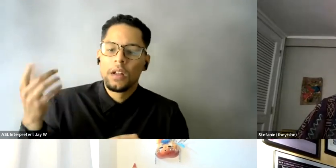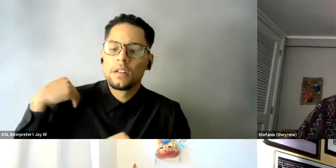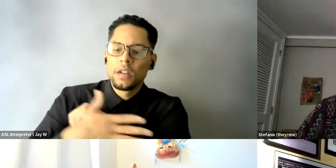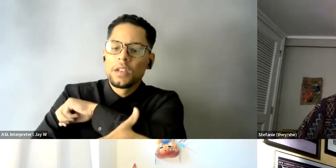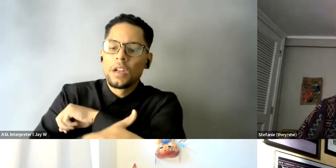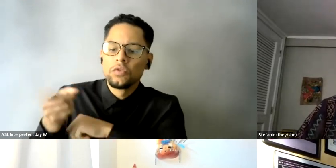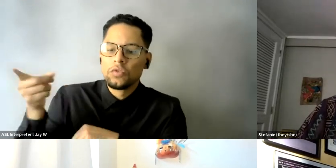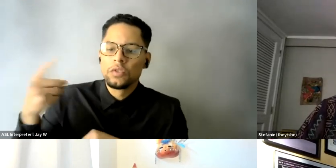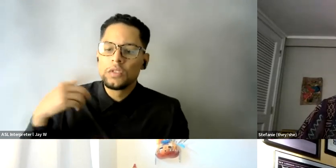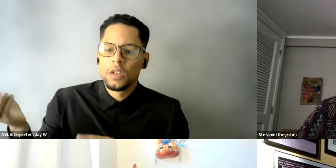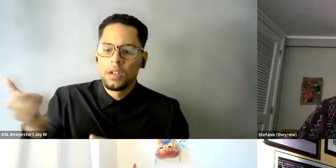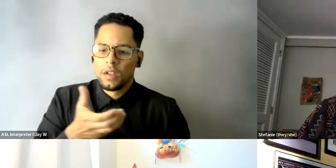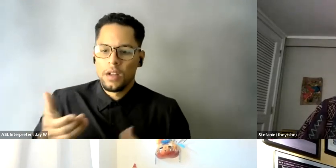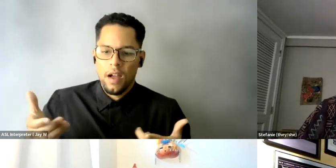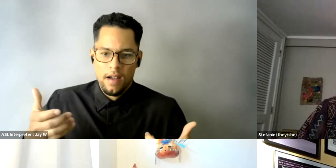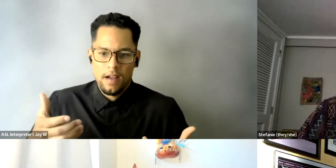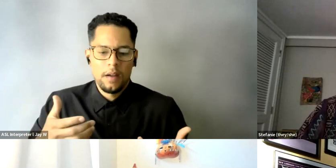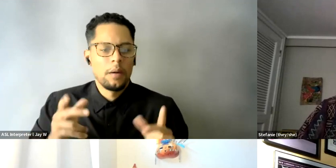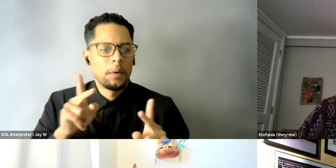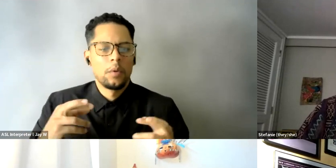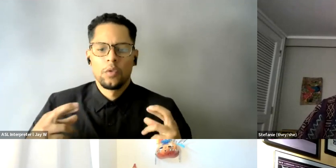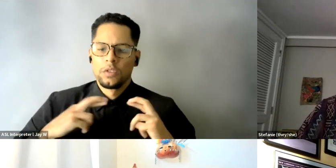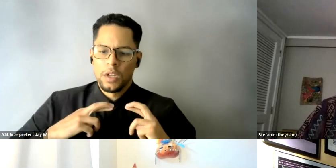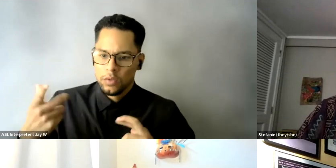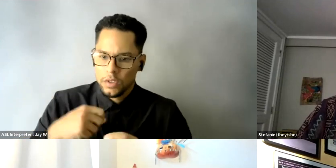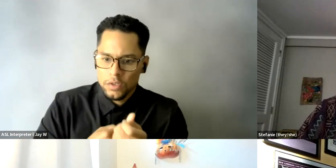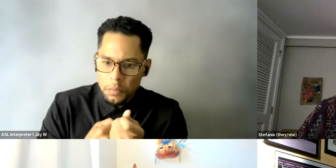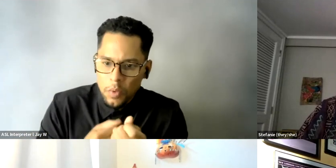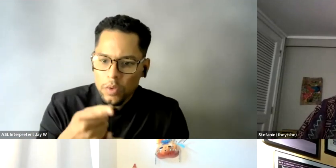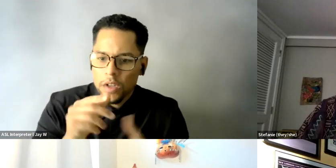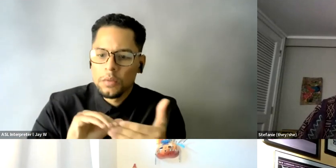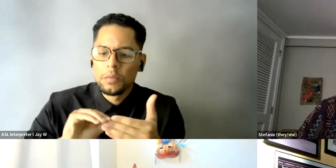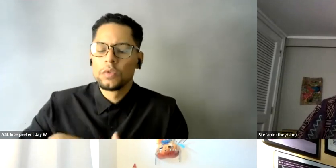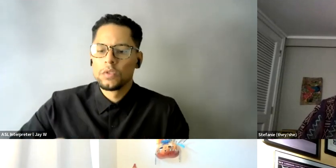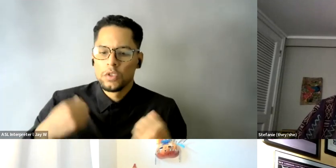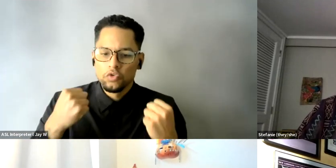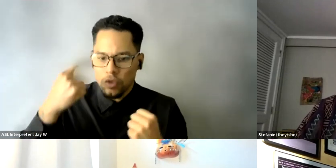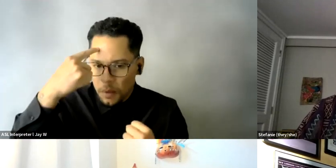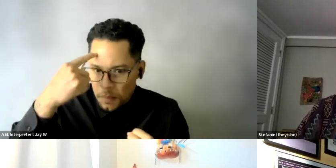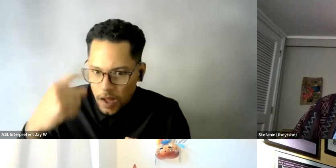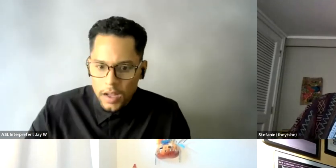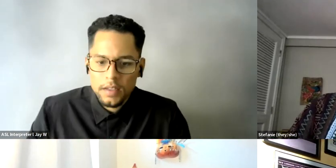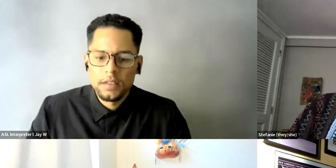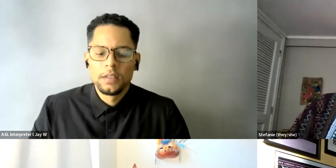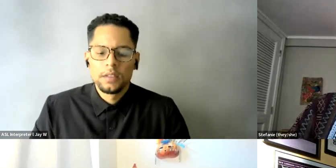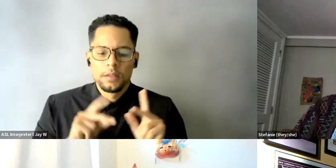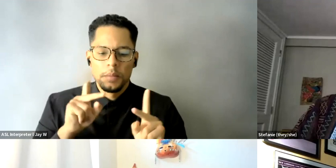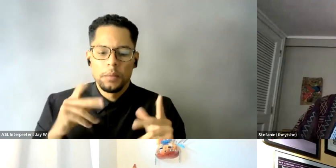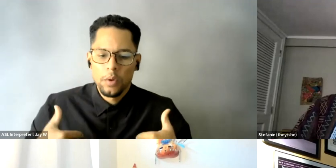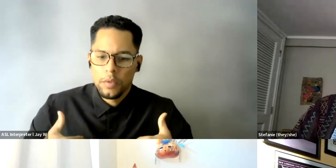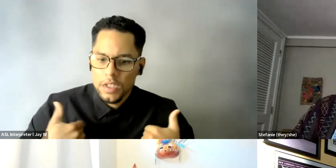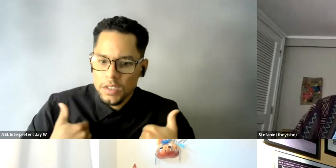at benches and supporting their communities. Strong Minds, you know, you have a lot of young adults supporting their